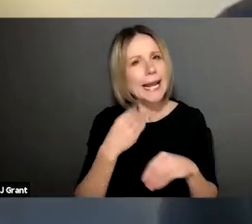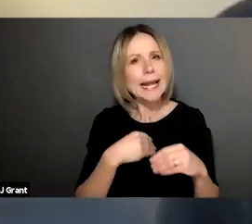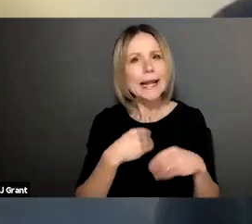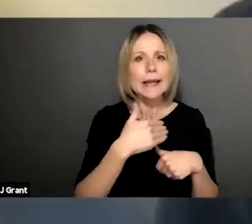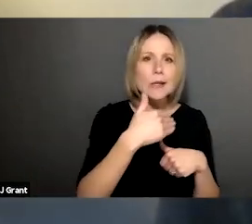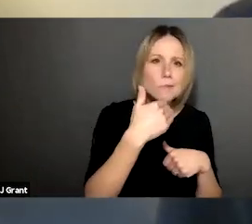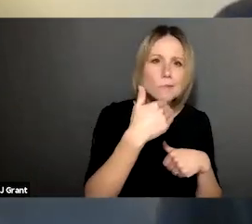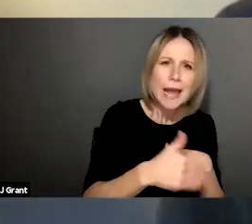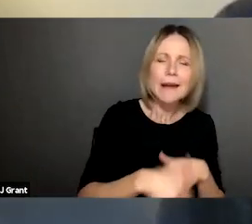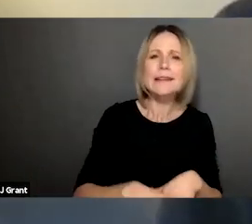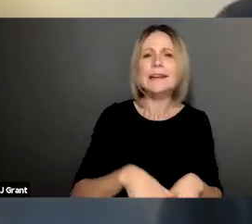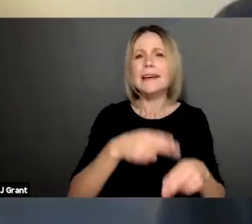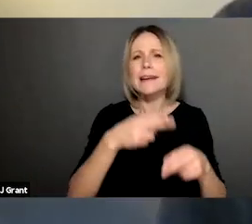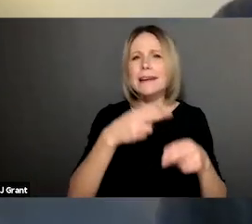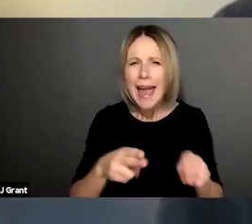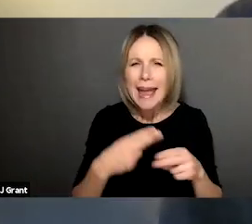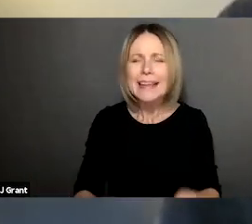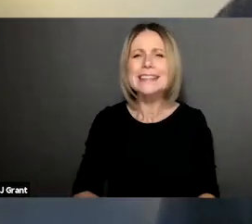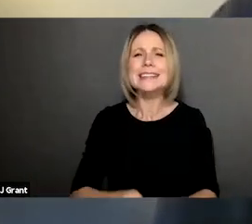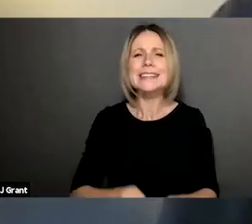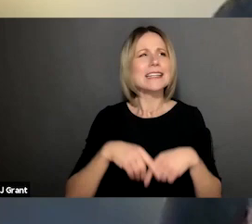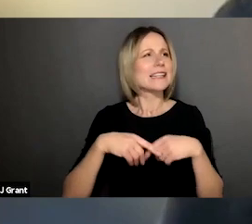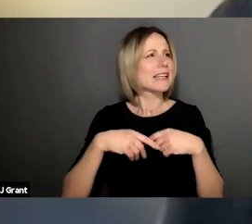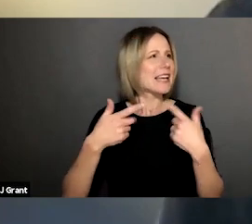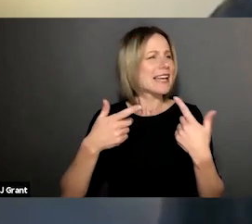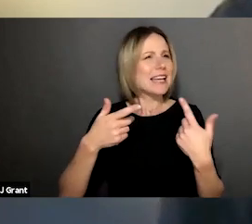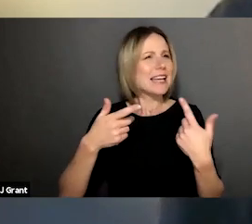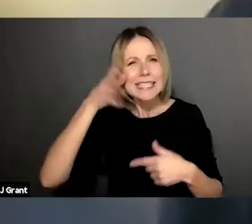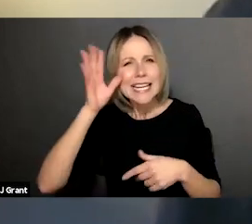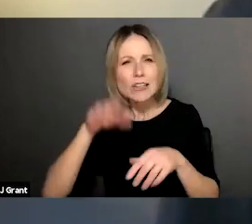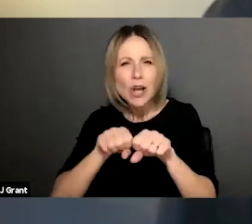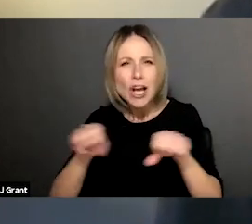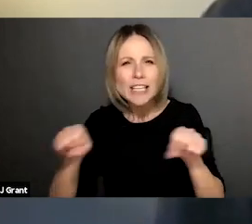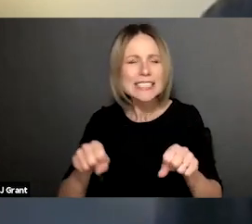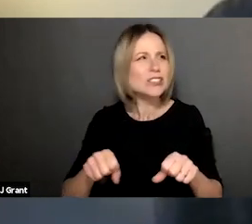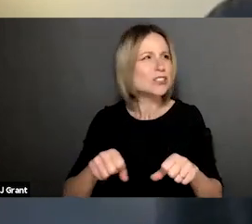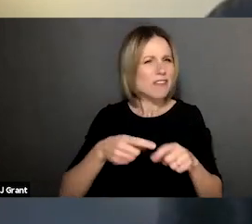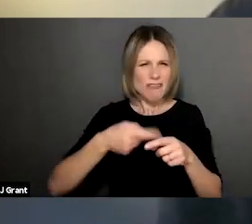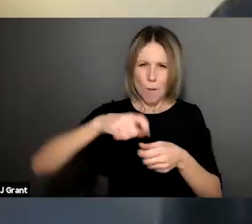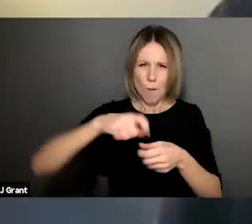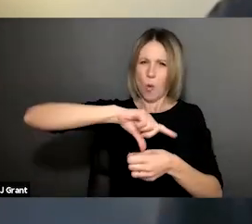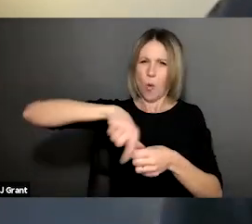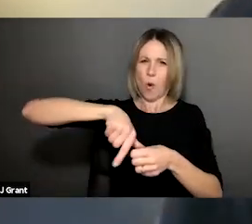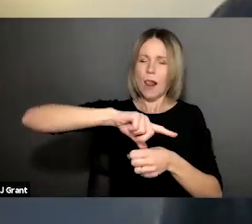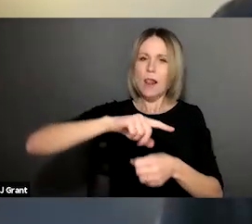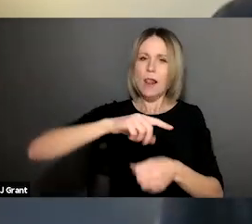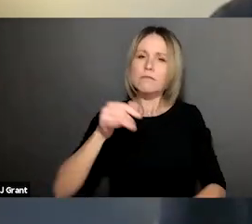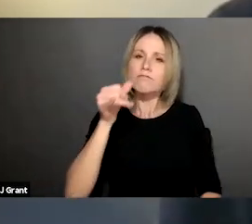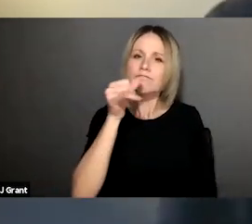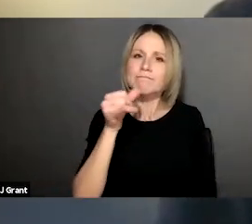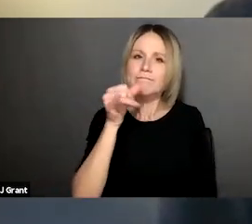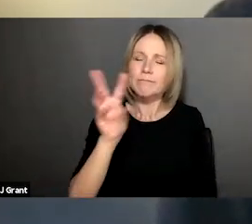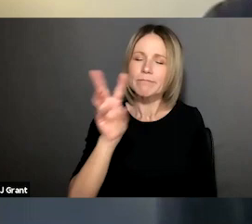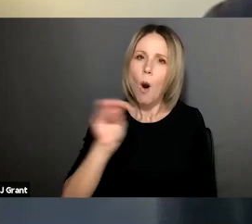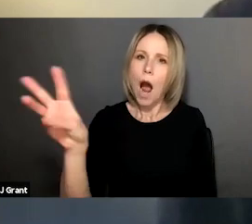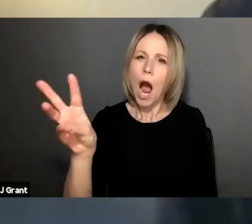20-mile radius, that, wow, there's something that you couldn't find anywhere else in the United